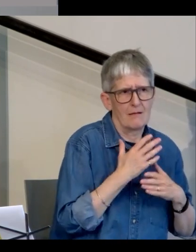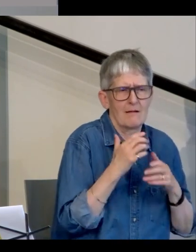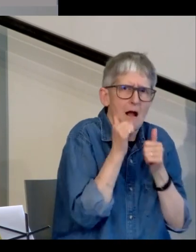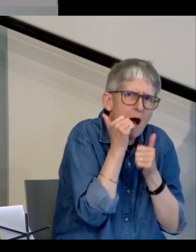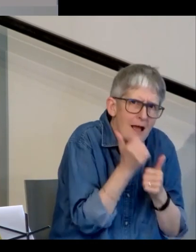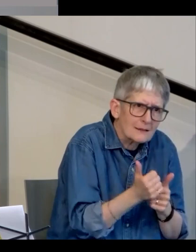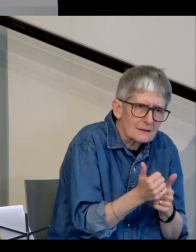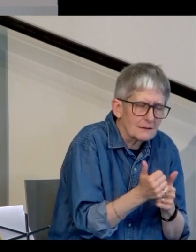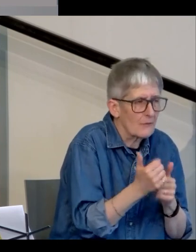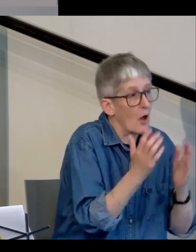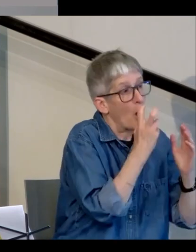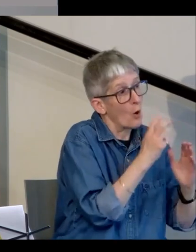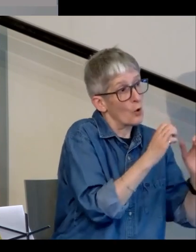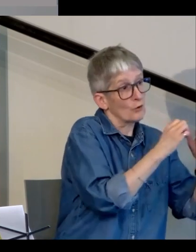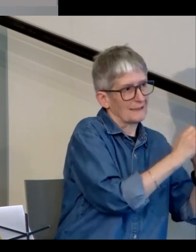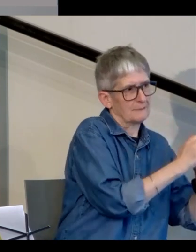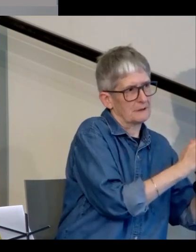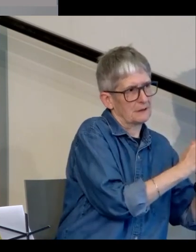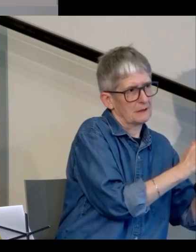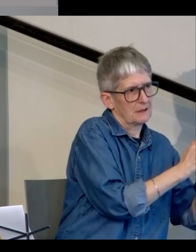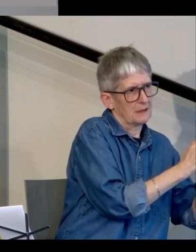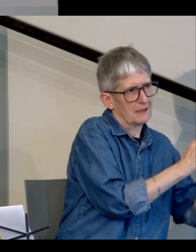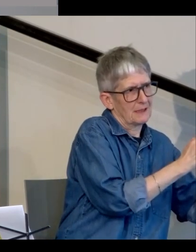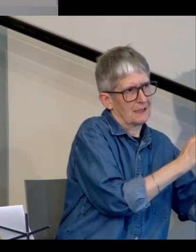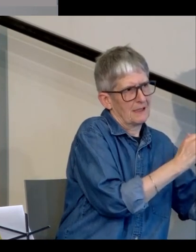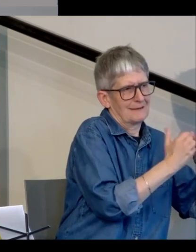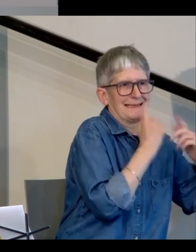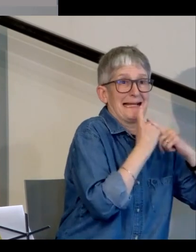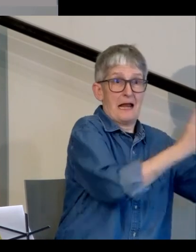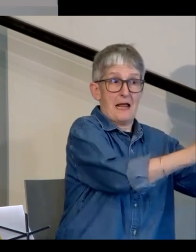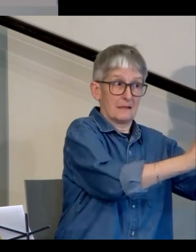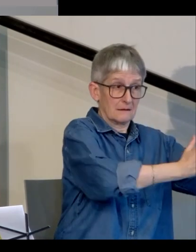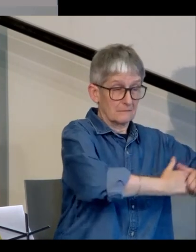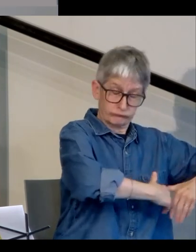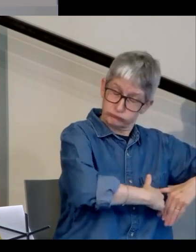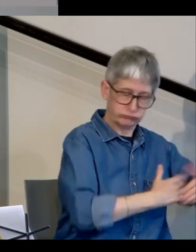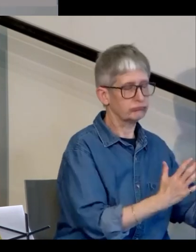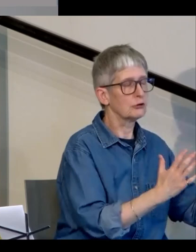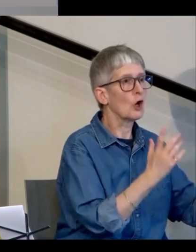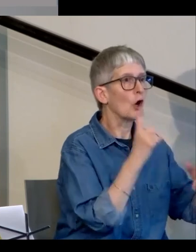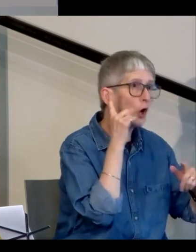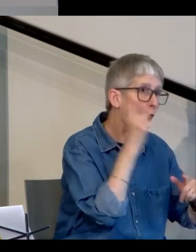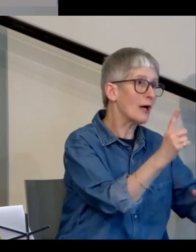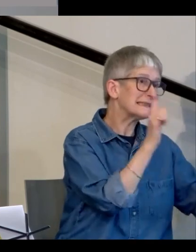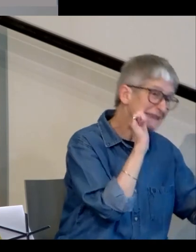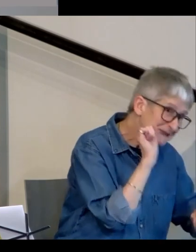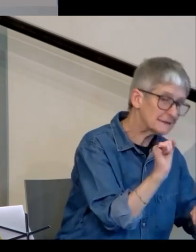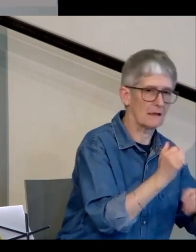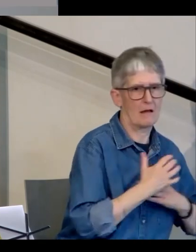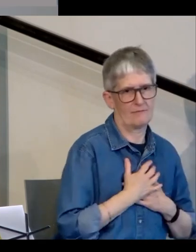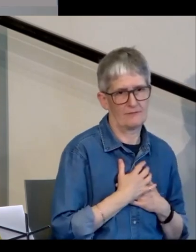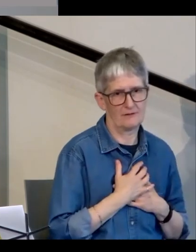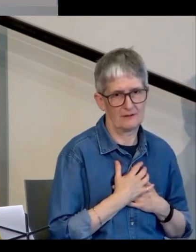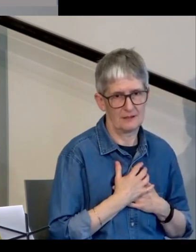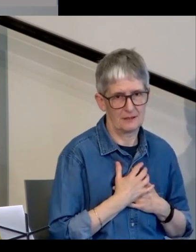the Old Testament declares loud and clear, God is love.